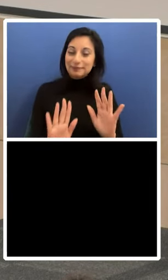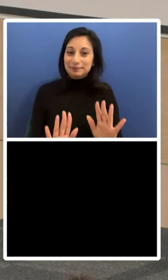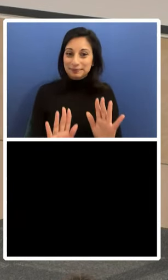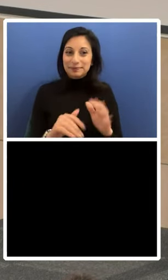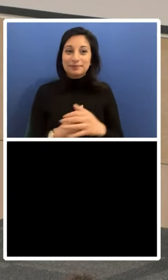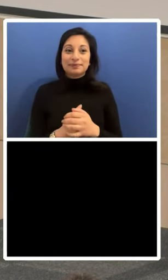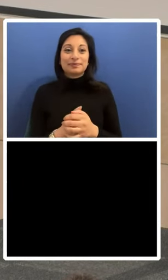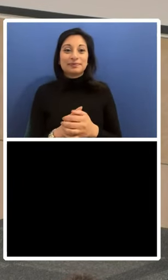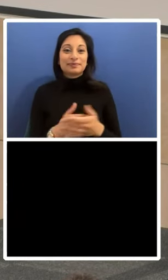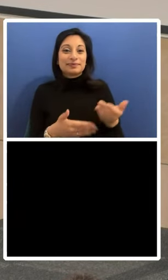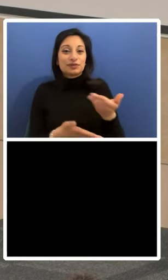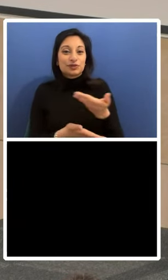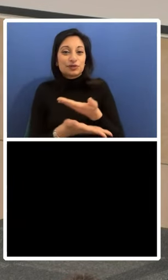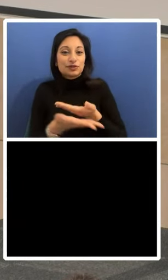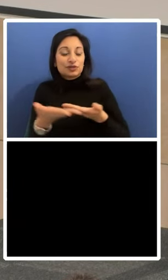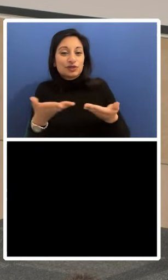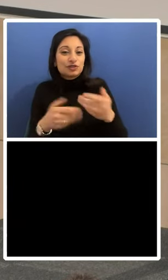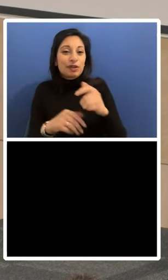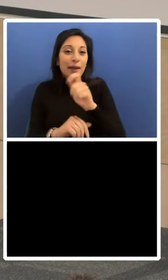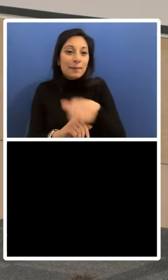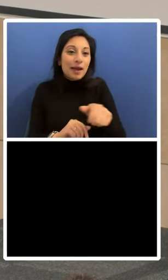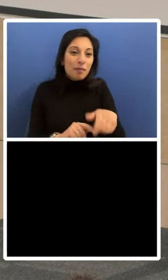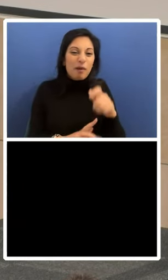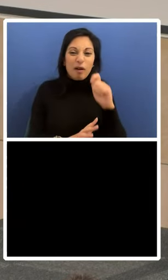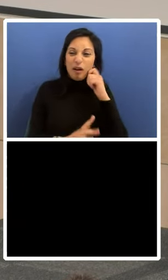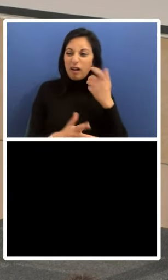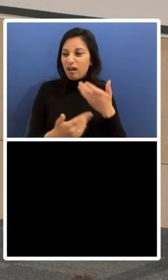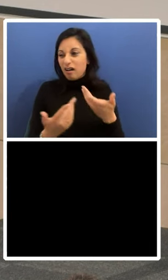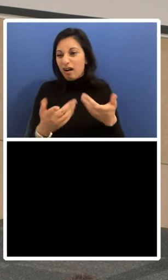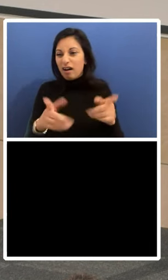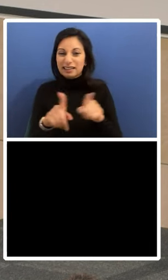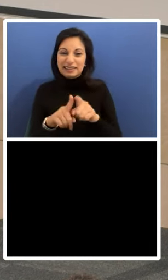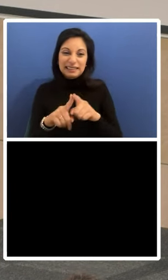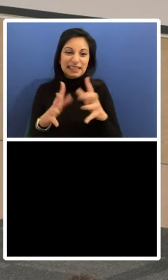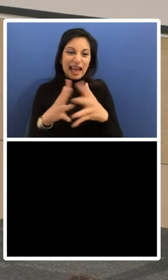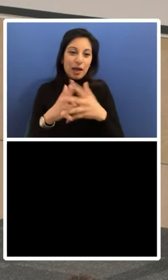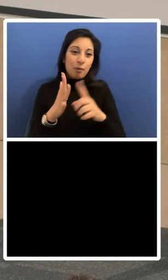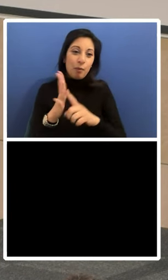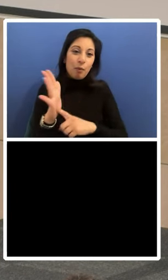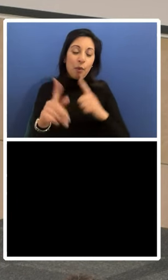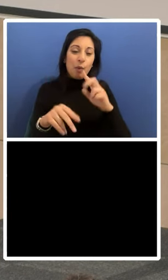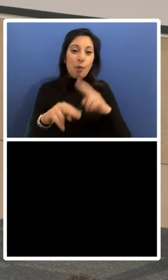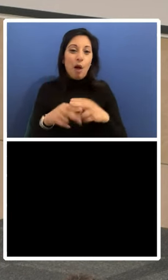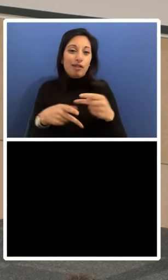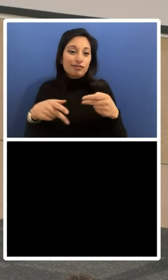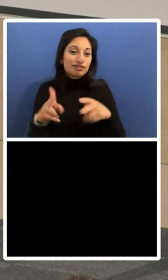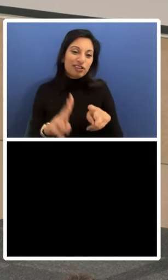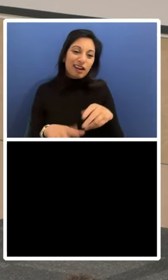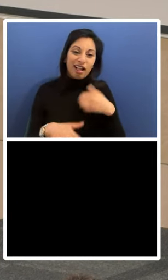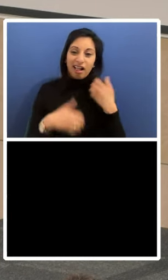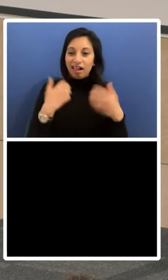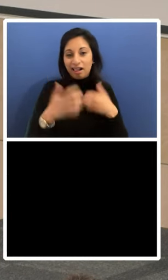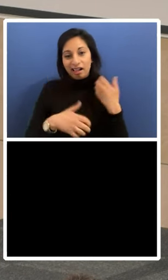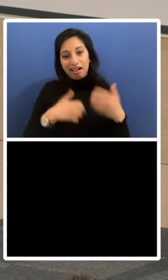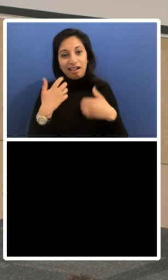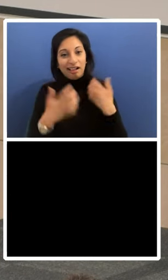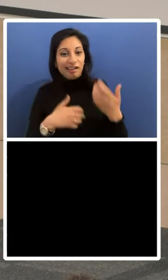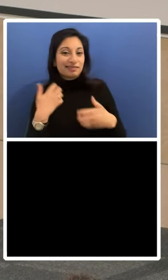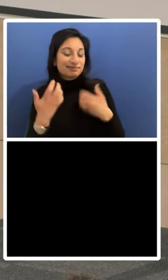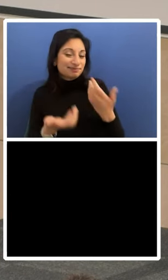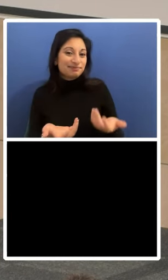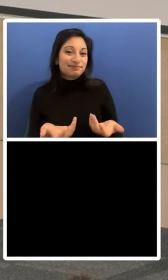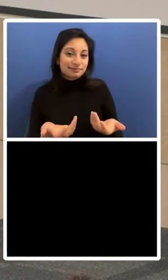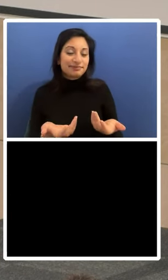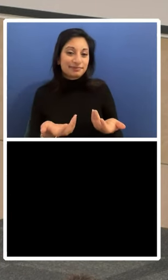These traders are terrible people. Oh, what terrible people the traders are. Wolf of Wall Street. Oh, aren't they awful? American psychos. It's easy to be like that. But then I work with these people.